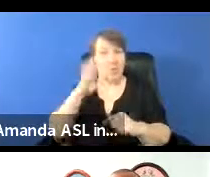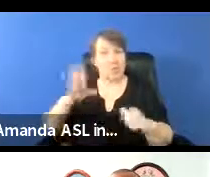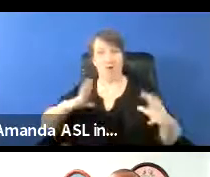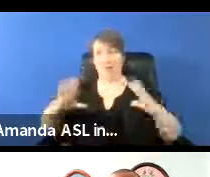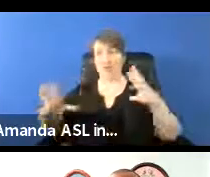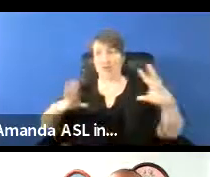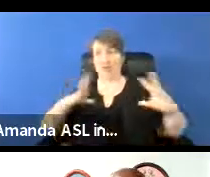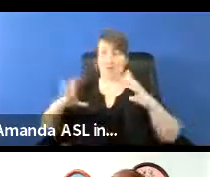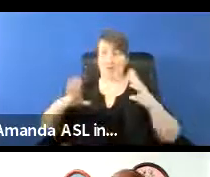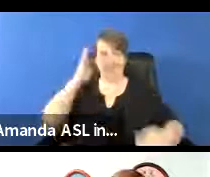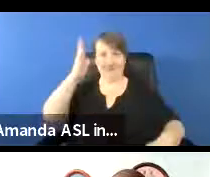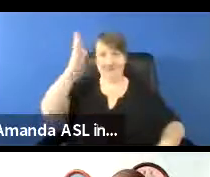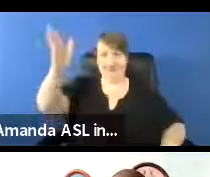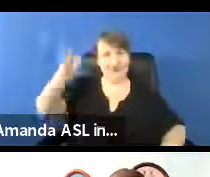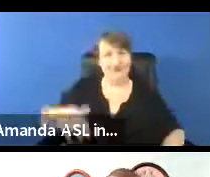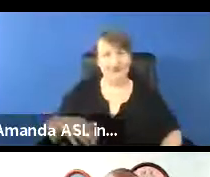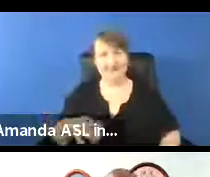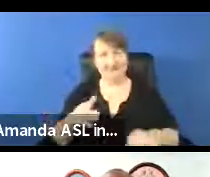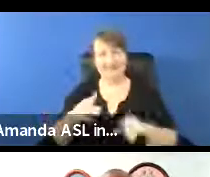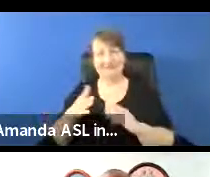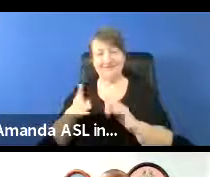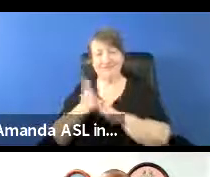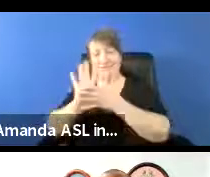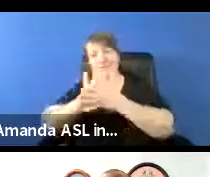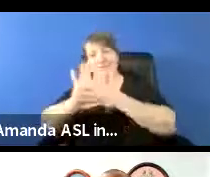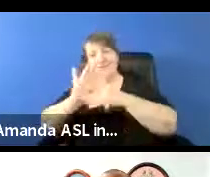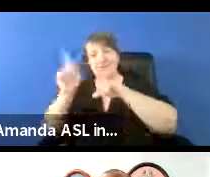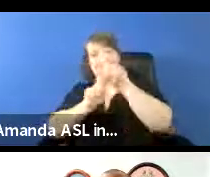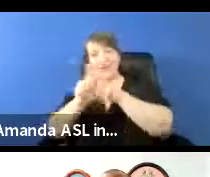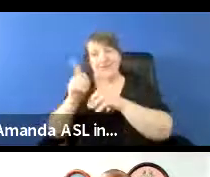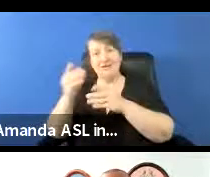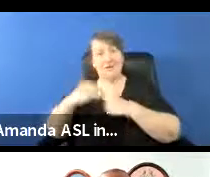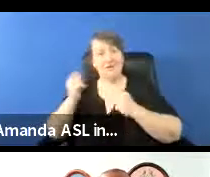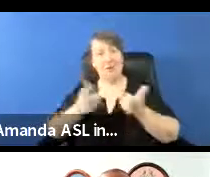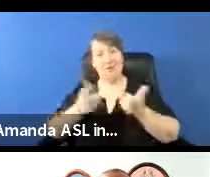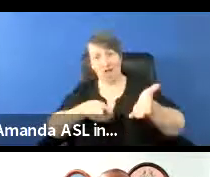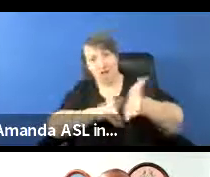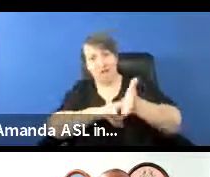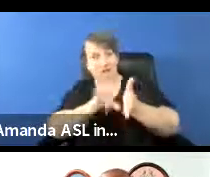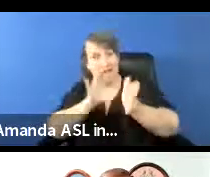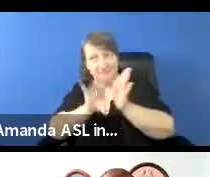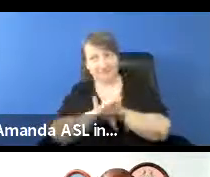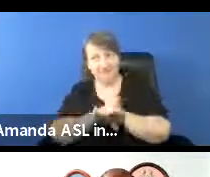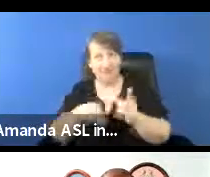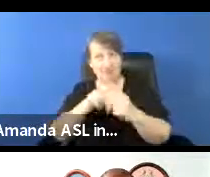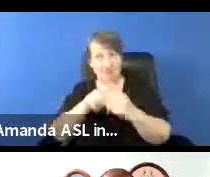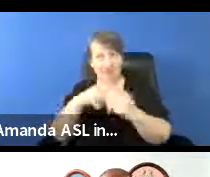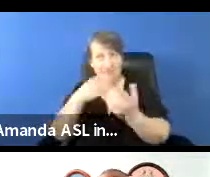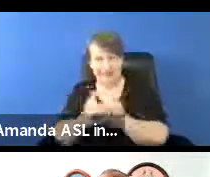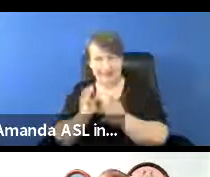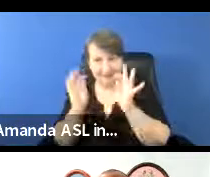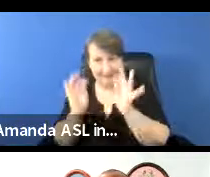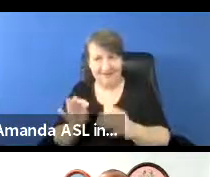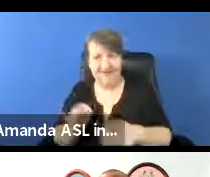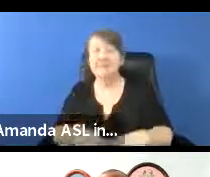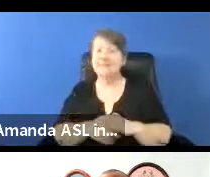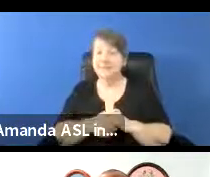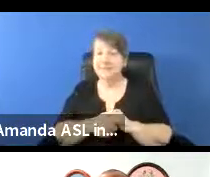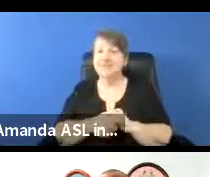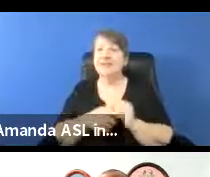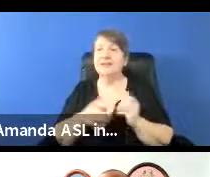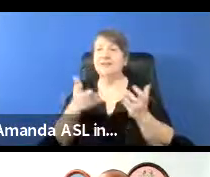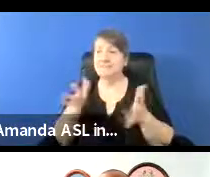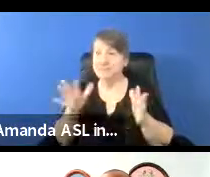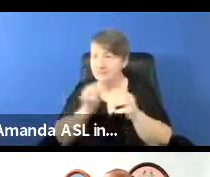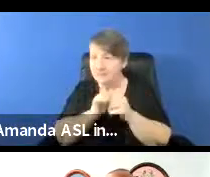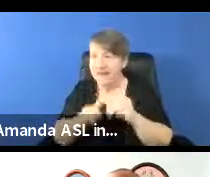just don't forget to give us all autographed pictures when you get there. So having said that, hope you all have